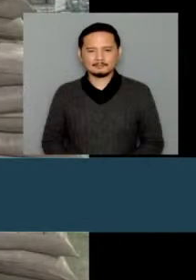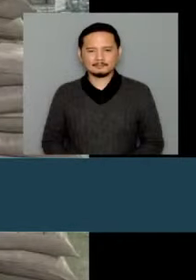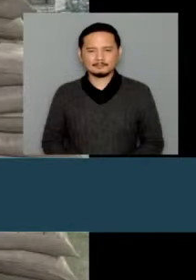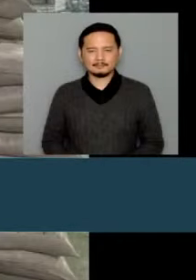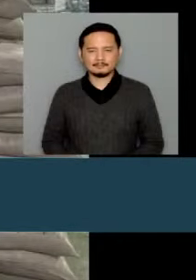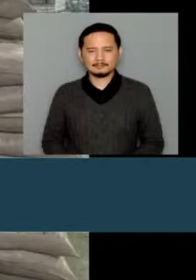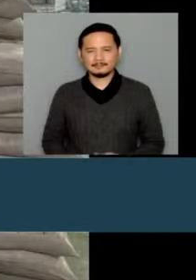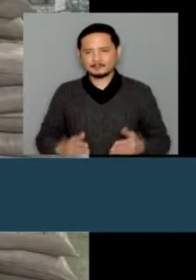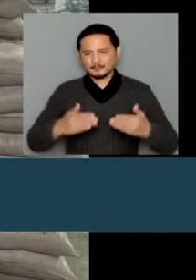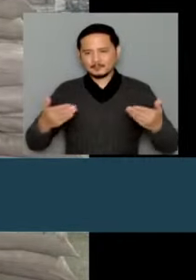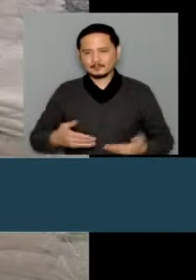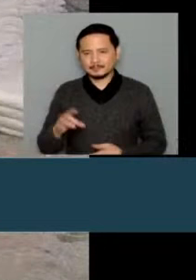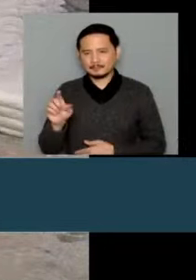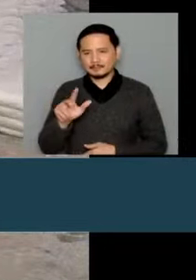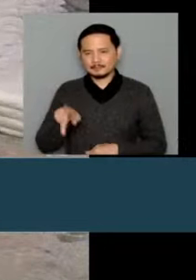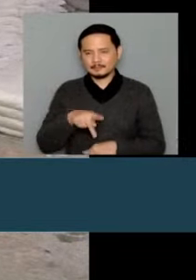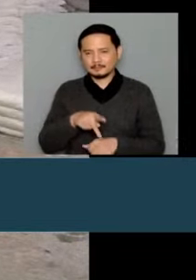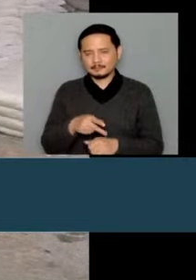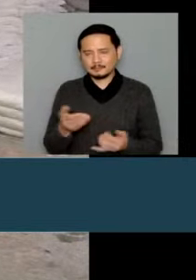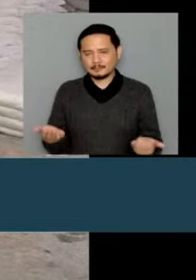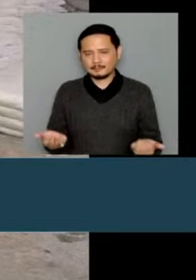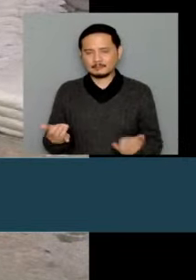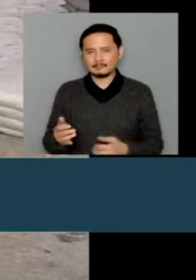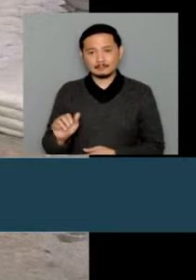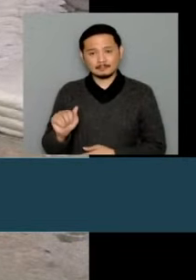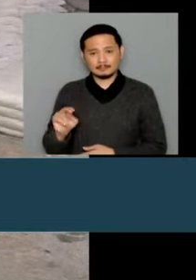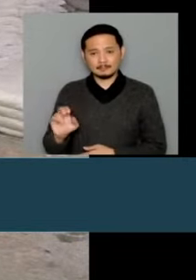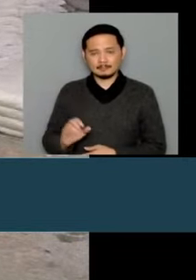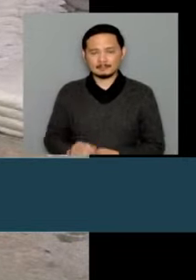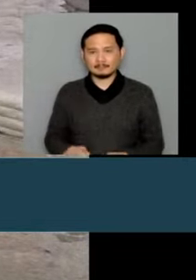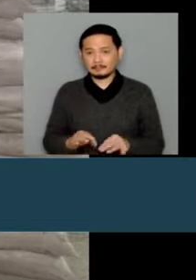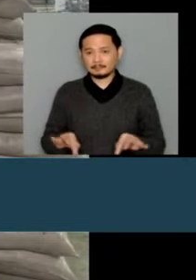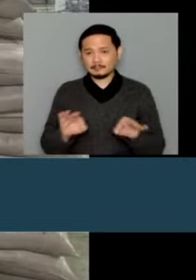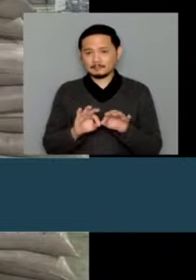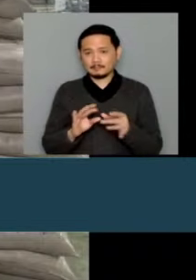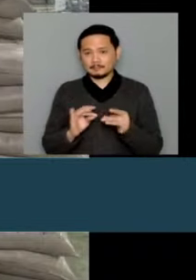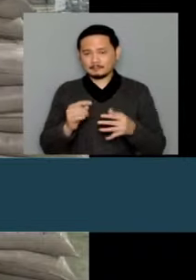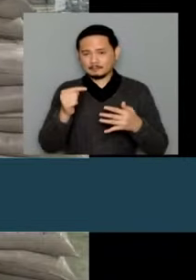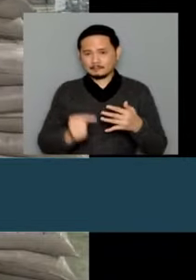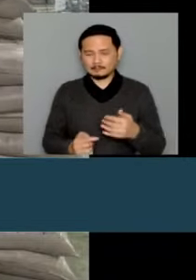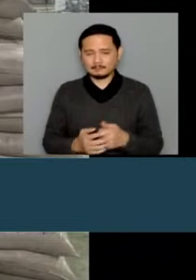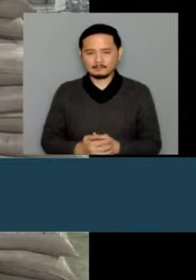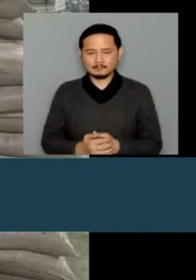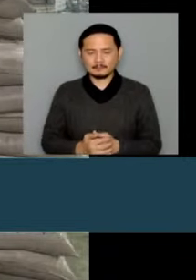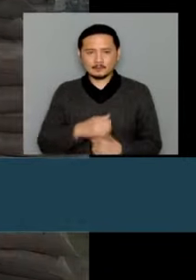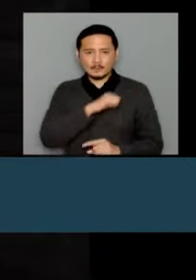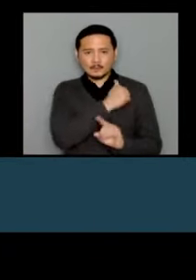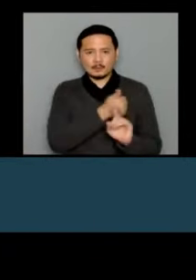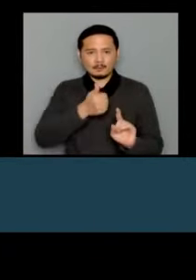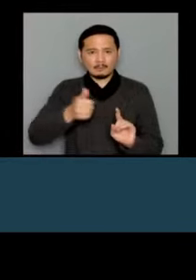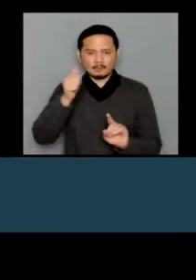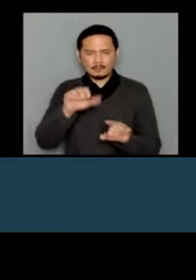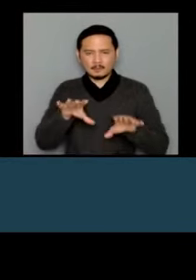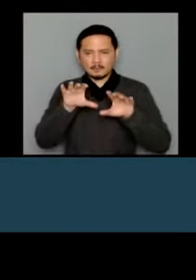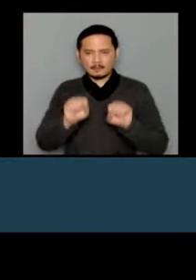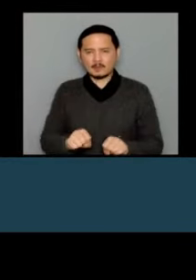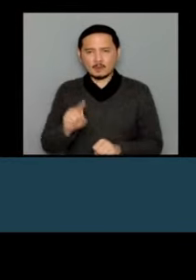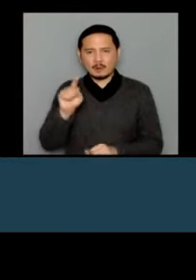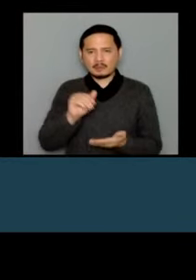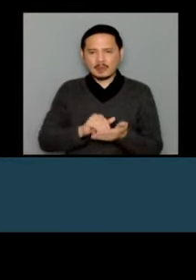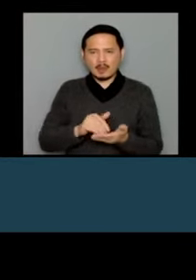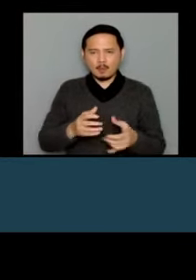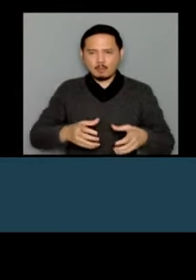We're back here, still with Dateline Philippines here on ANC. Here's another look at our headlines this noon. Authorities seized thousands of sacks of sugar from a warehouse